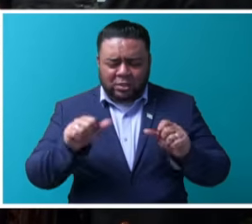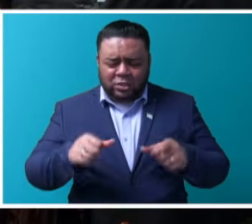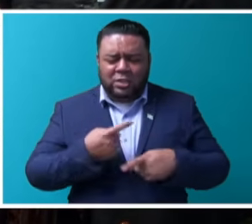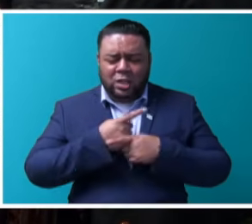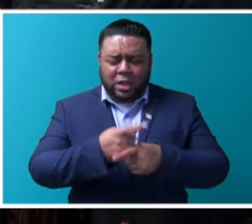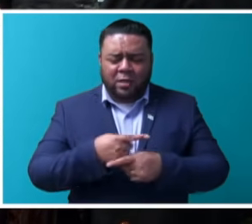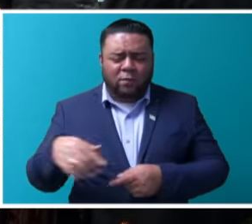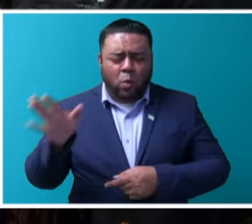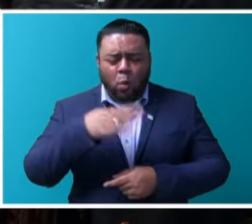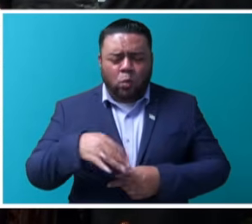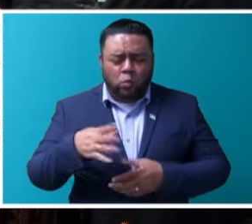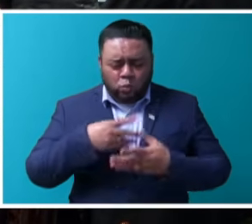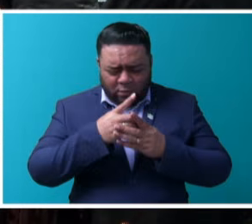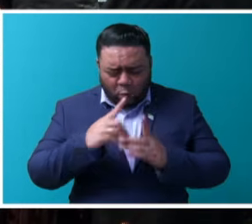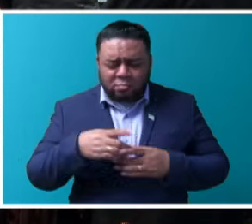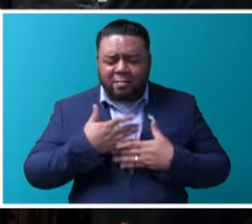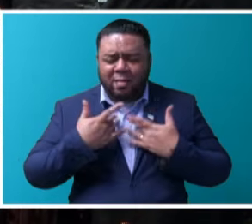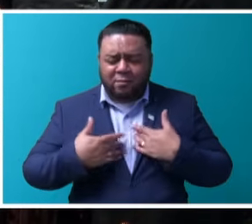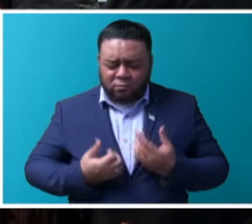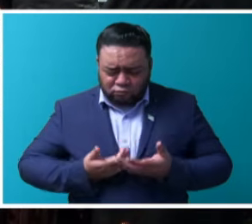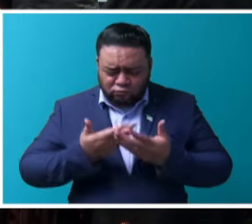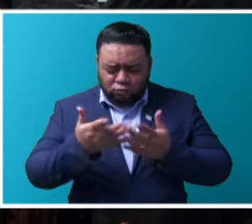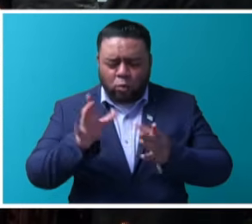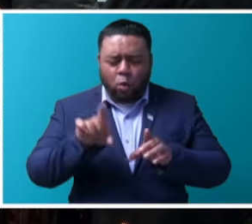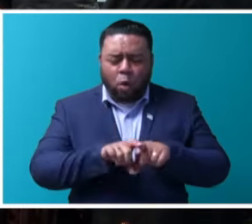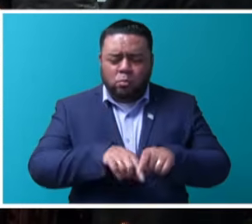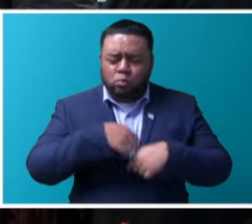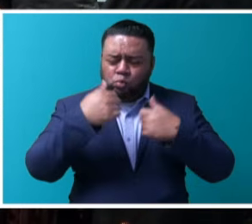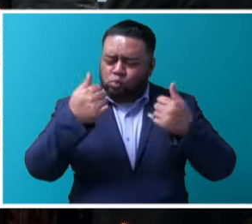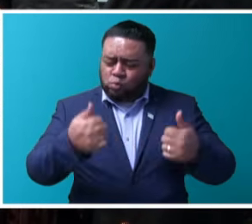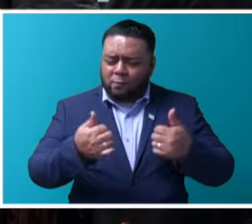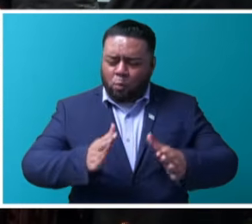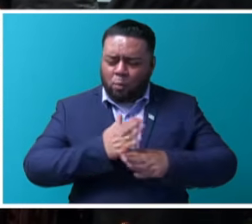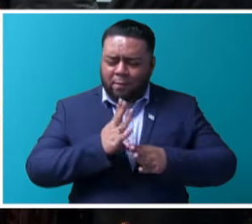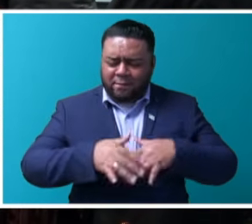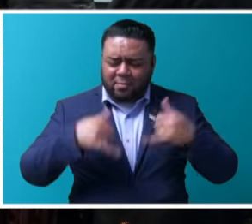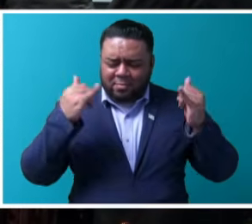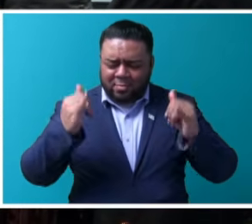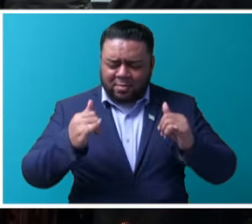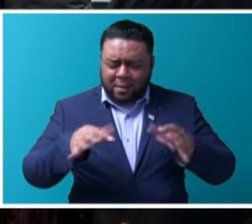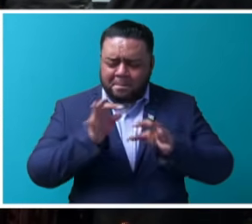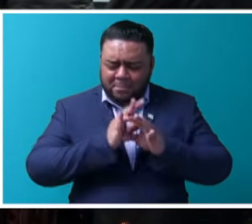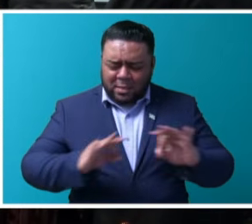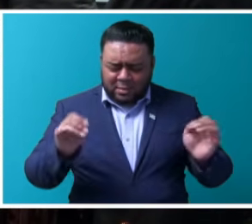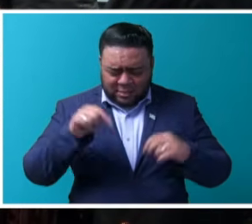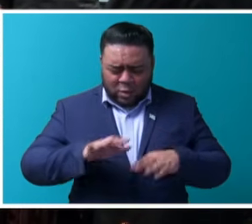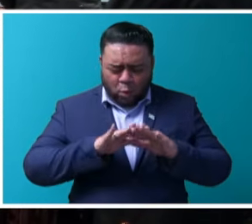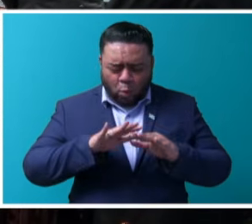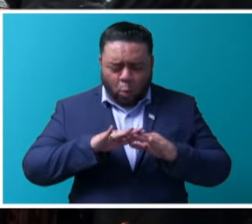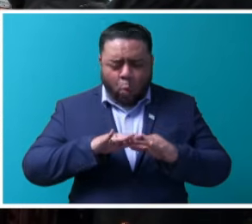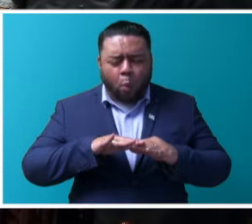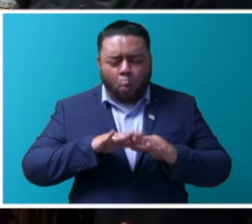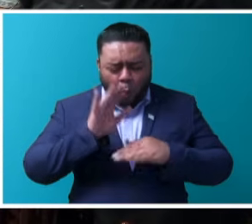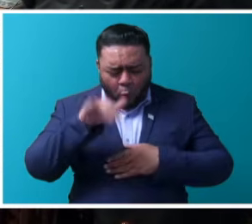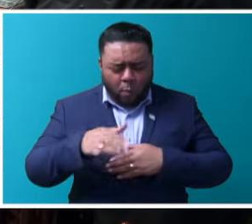guidance for all who devote themselves for the common good, working for justice and peace here at home and